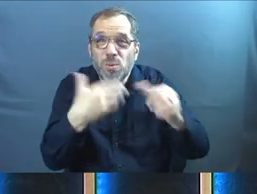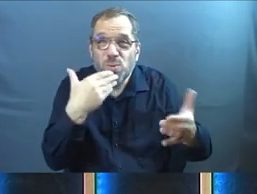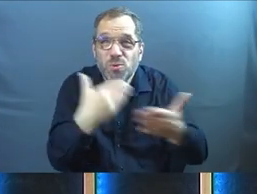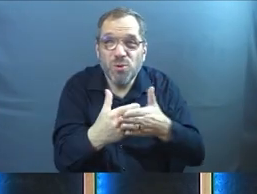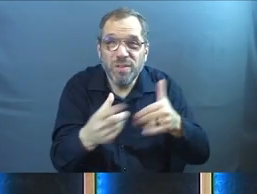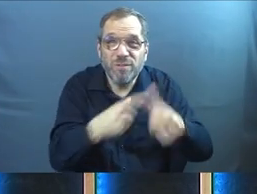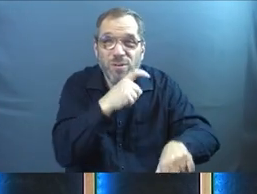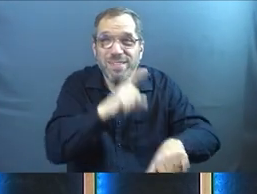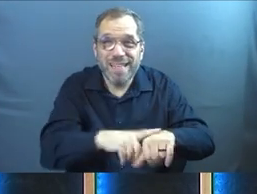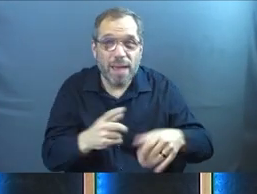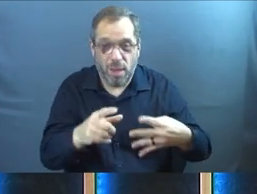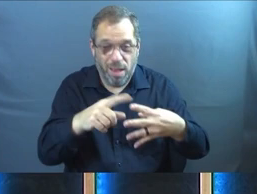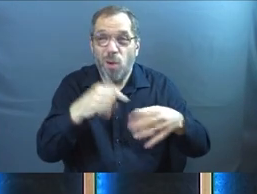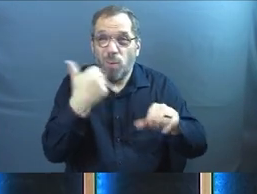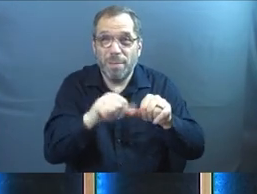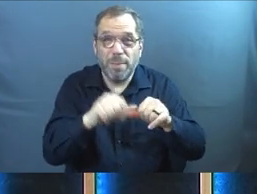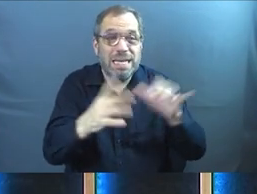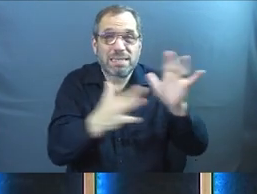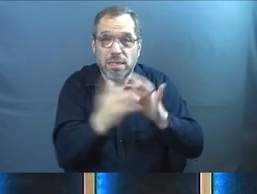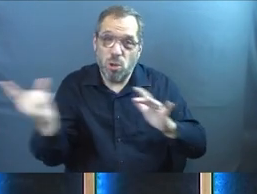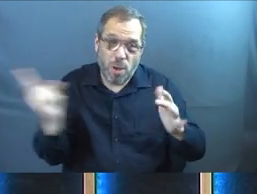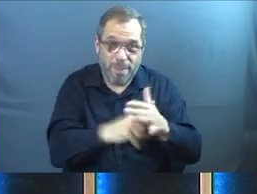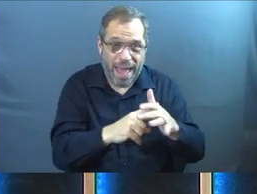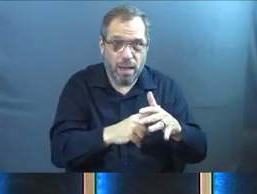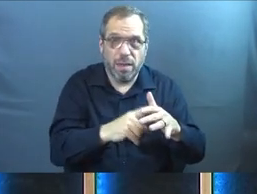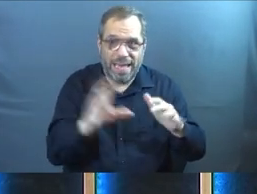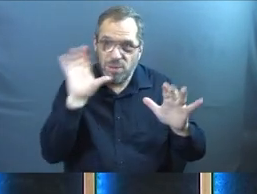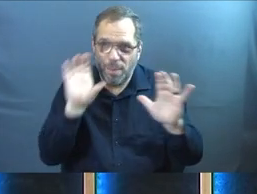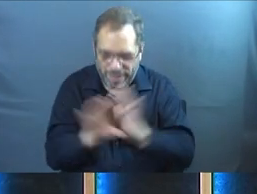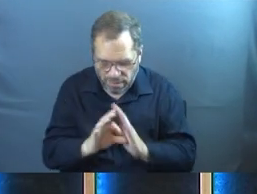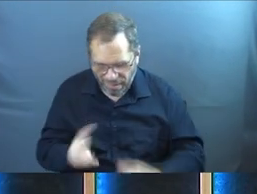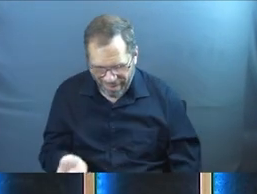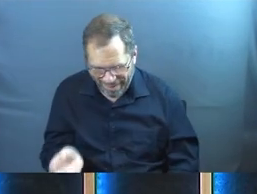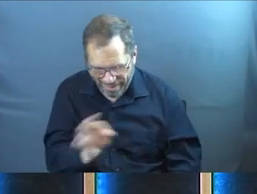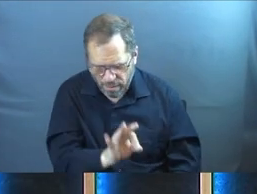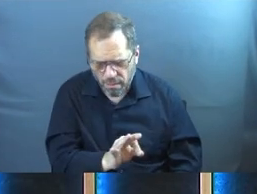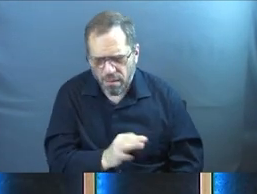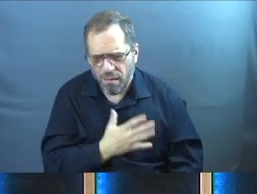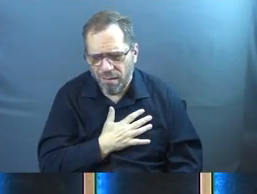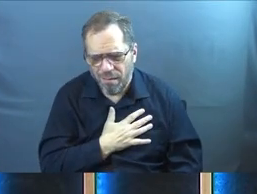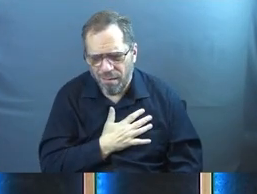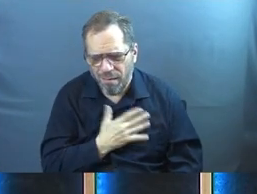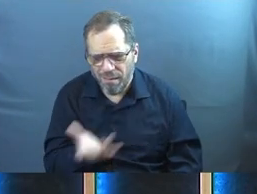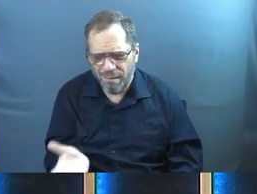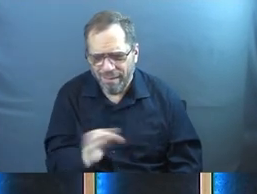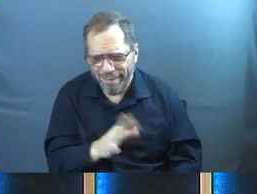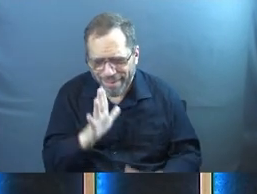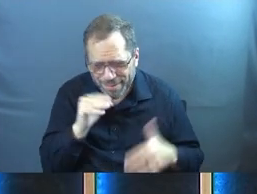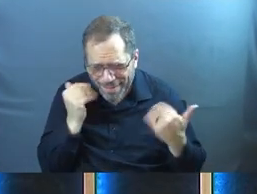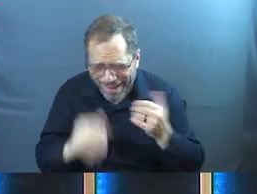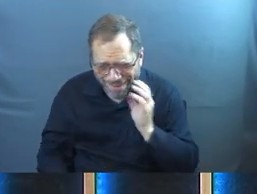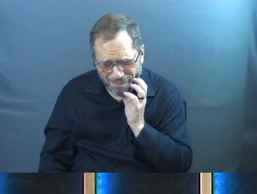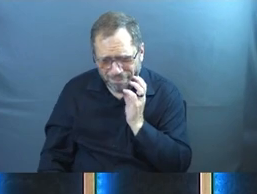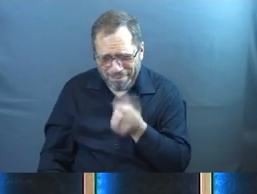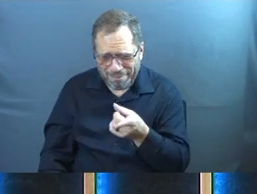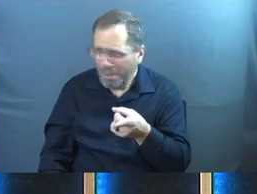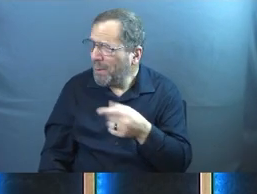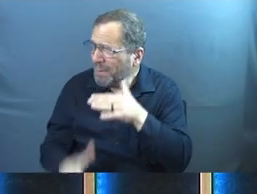was. Jesus is saying go back in the photo albums and look at how much you were smiling back